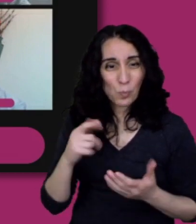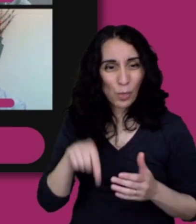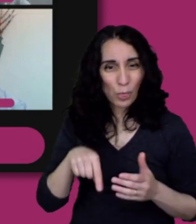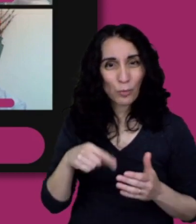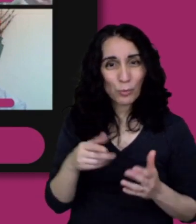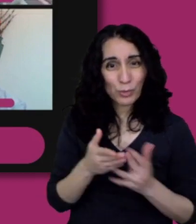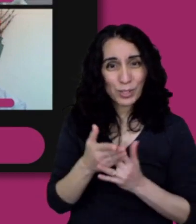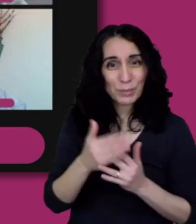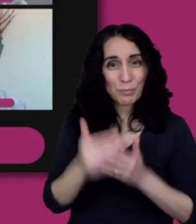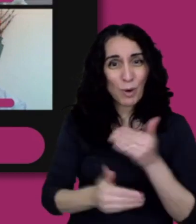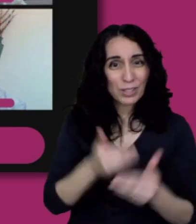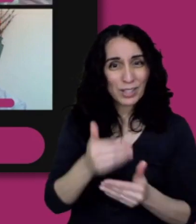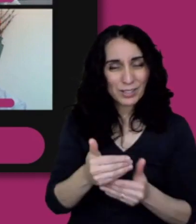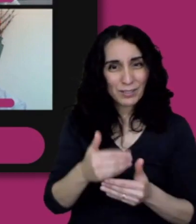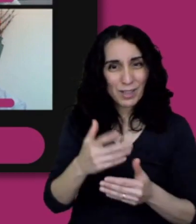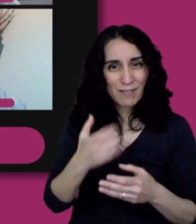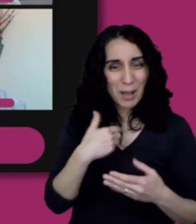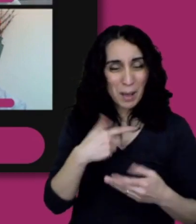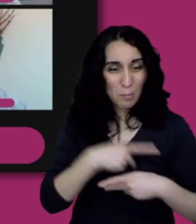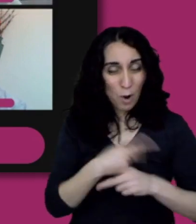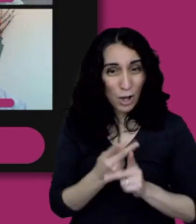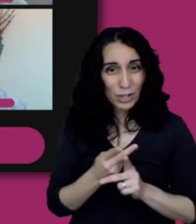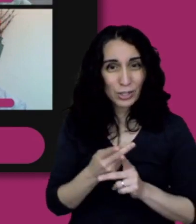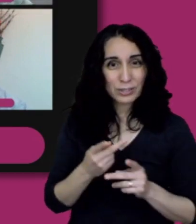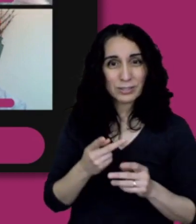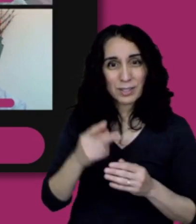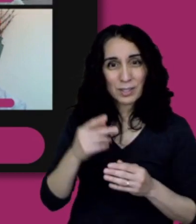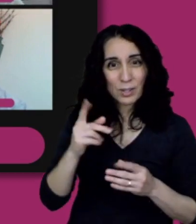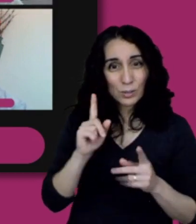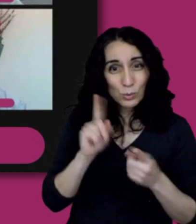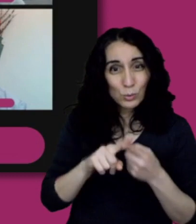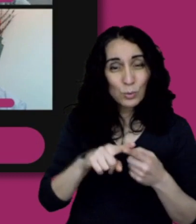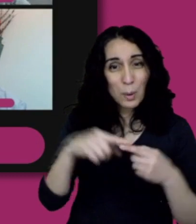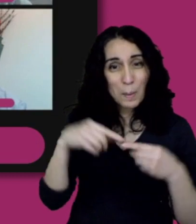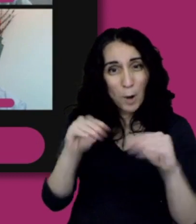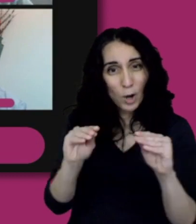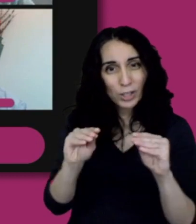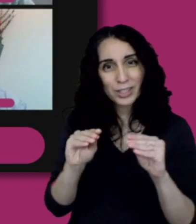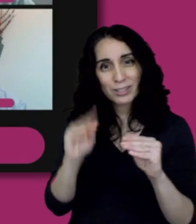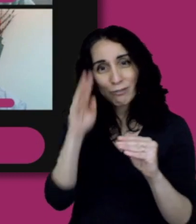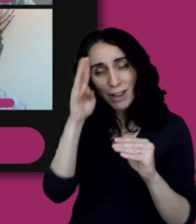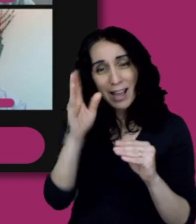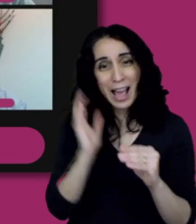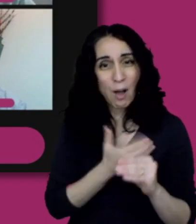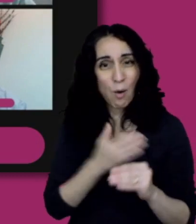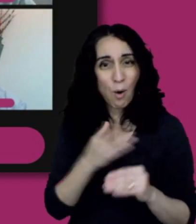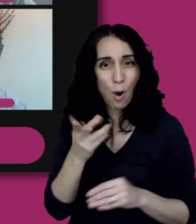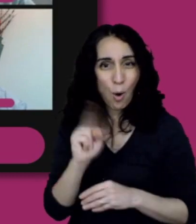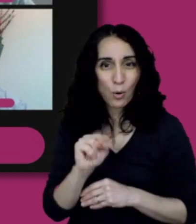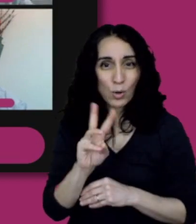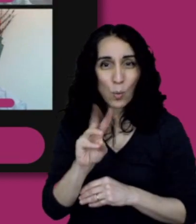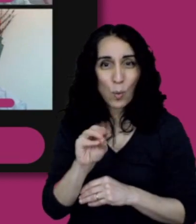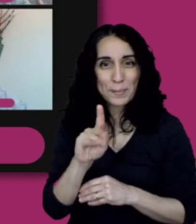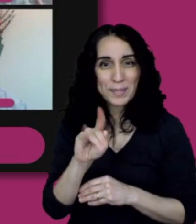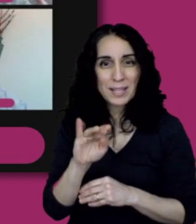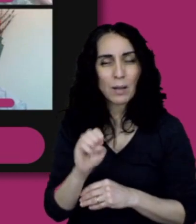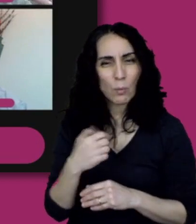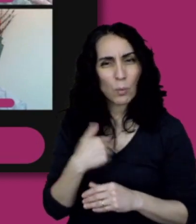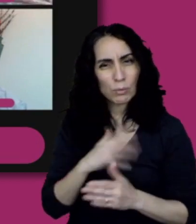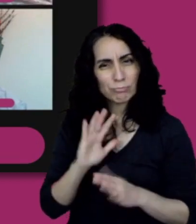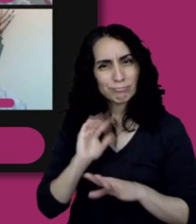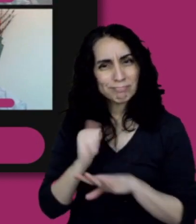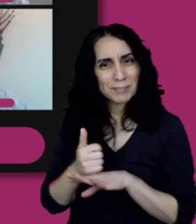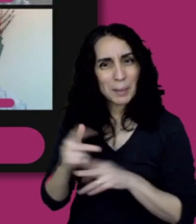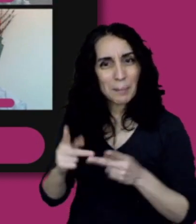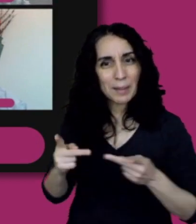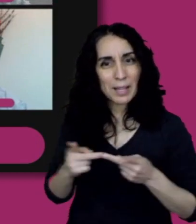bringing it to market, and creating our own website, going through all of that. And we want to have a place for